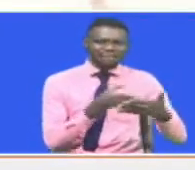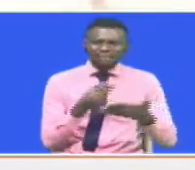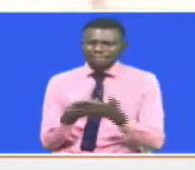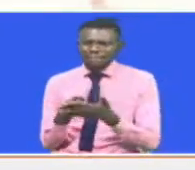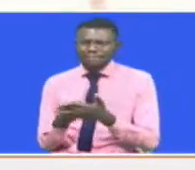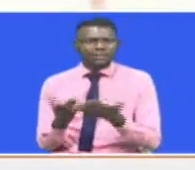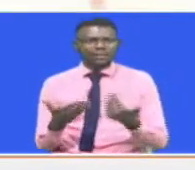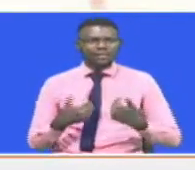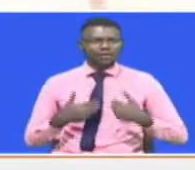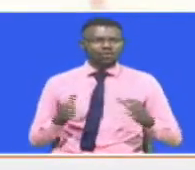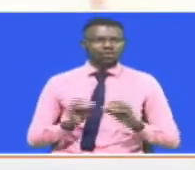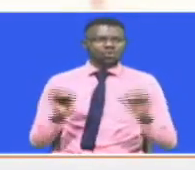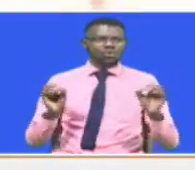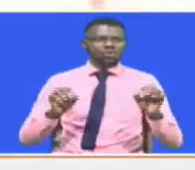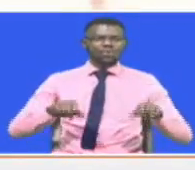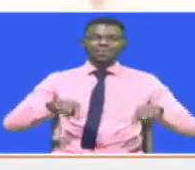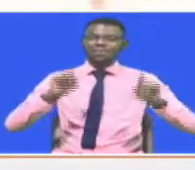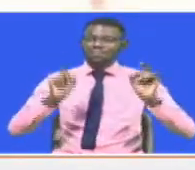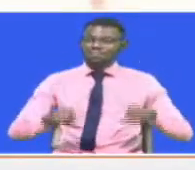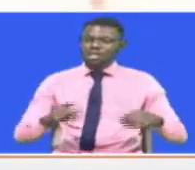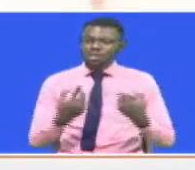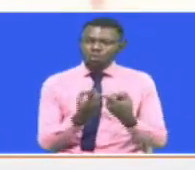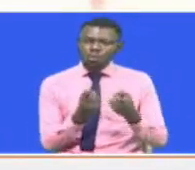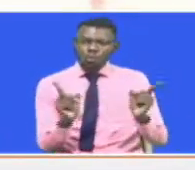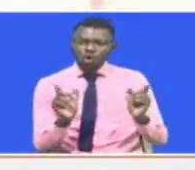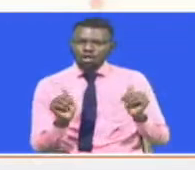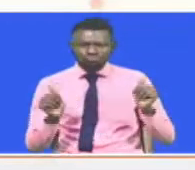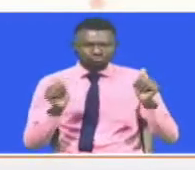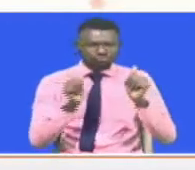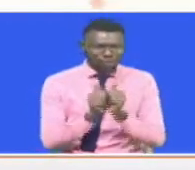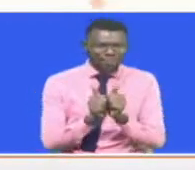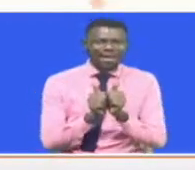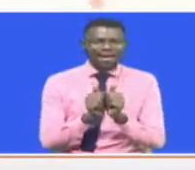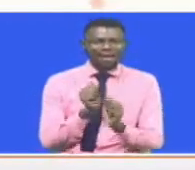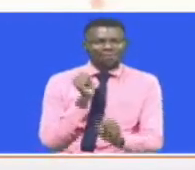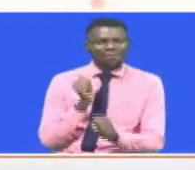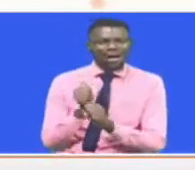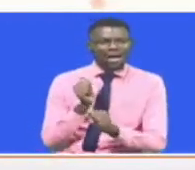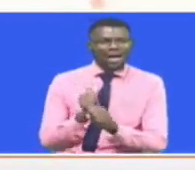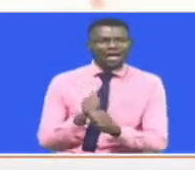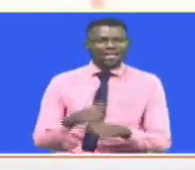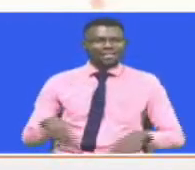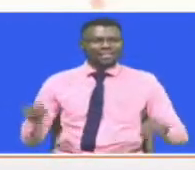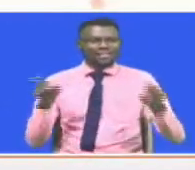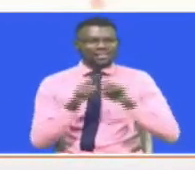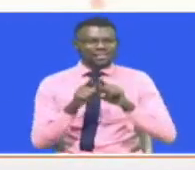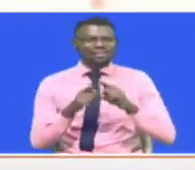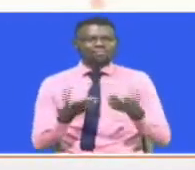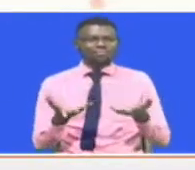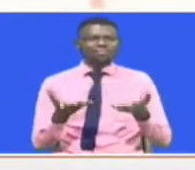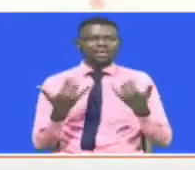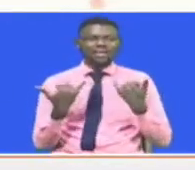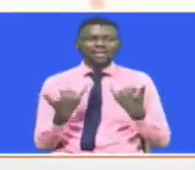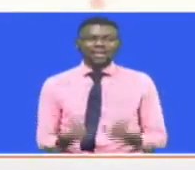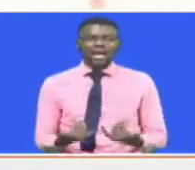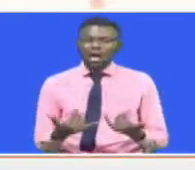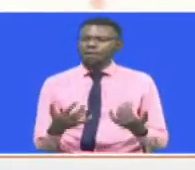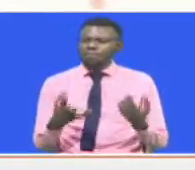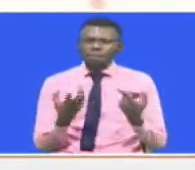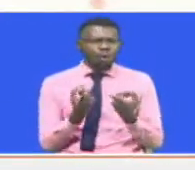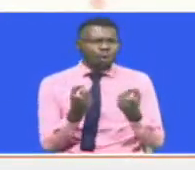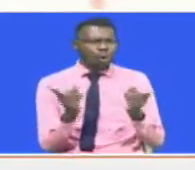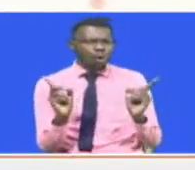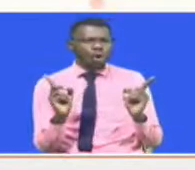deployed. So we must all step up collectively and enter the new world of everyone